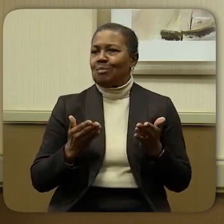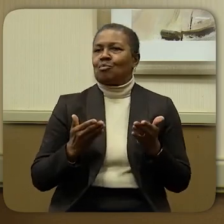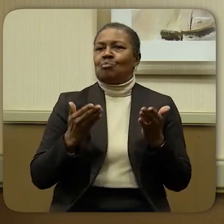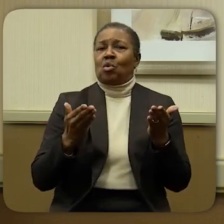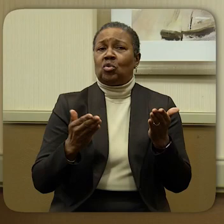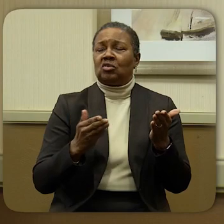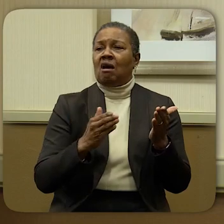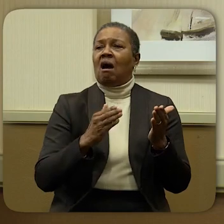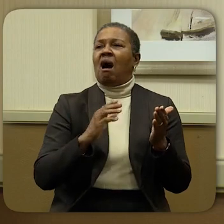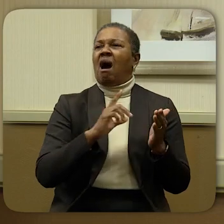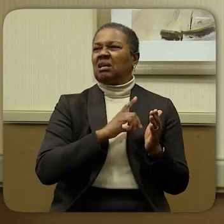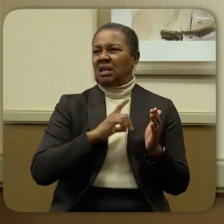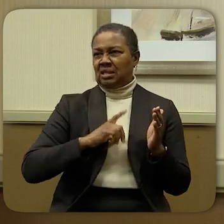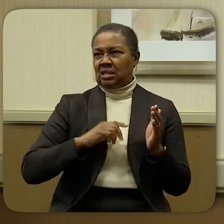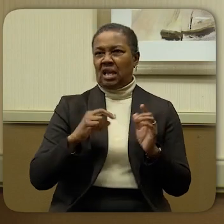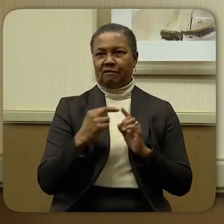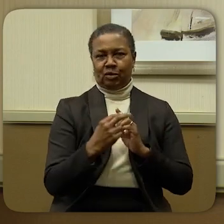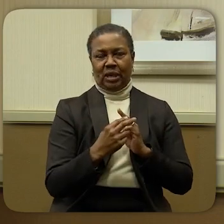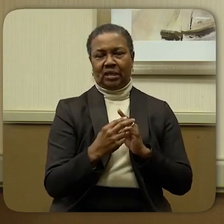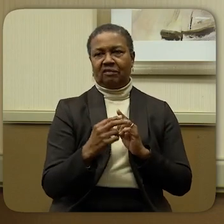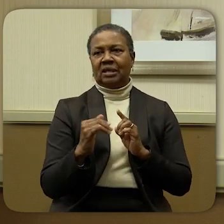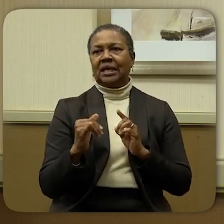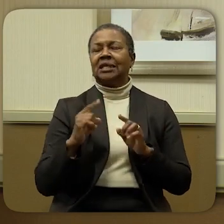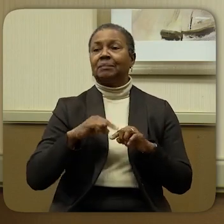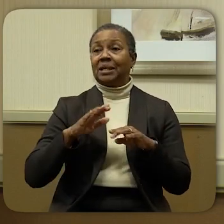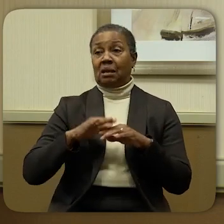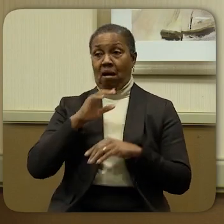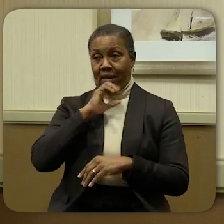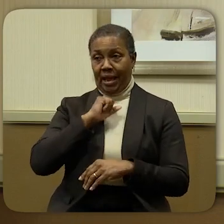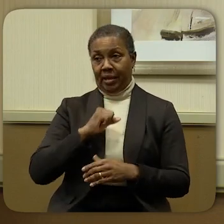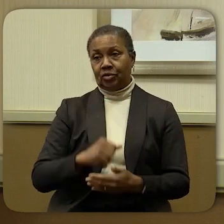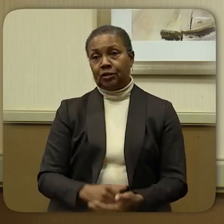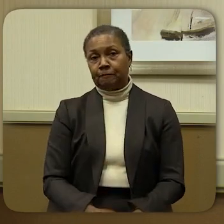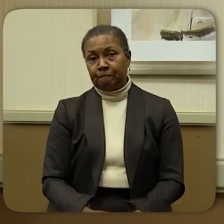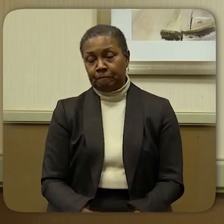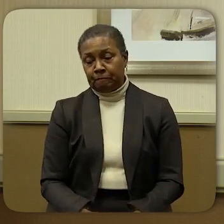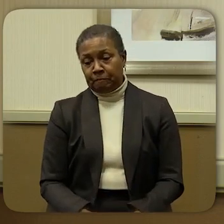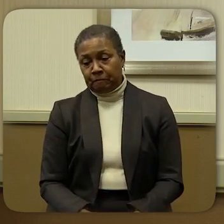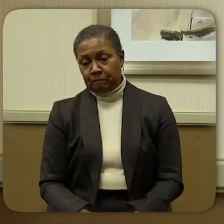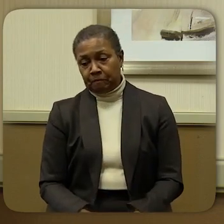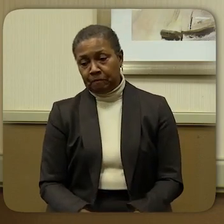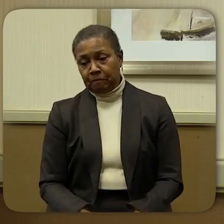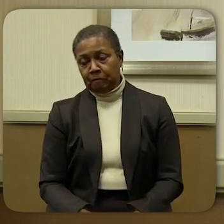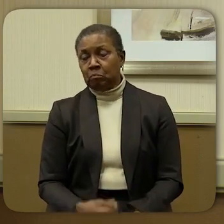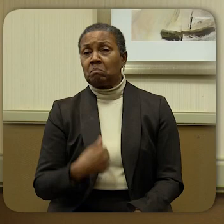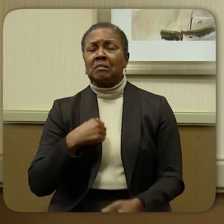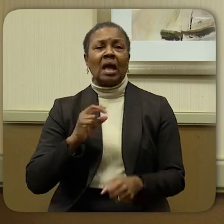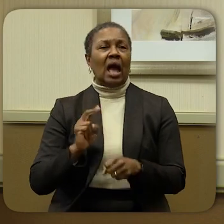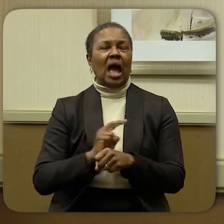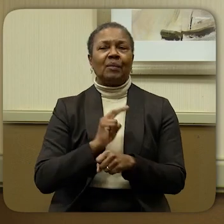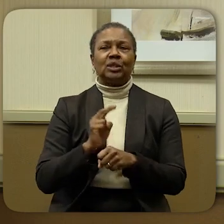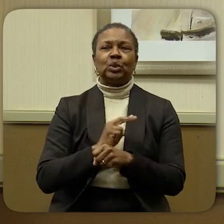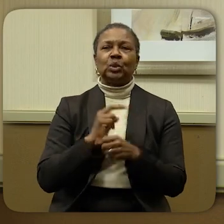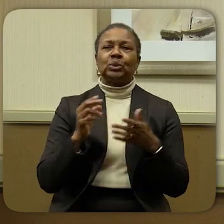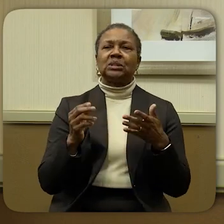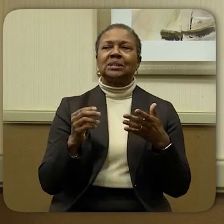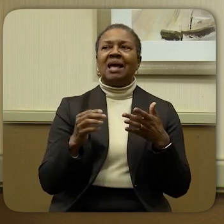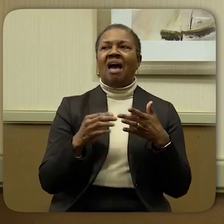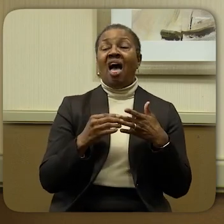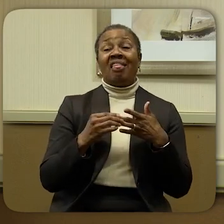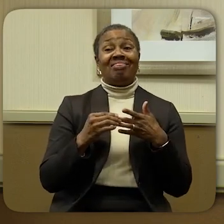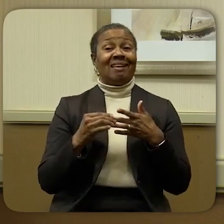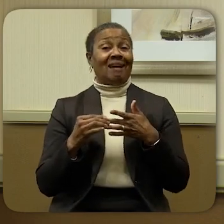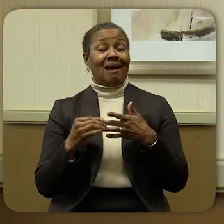on the like depending on age. So, but I would use the guidance. The guidance